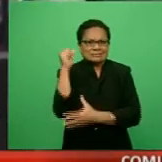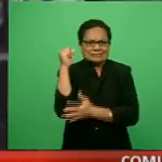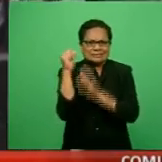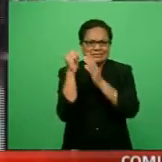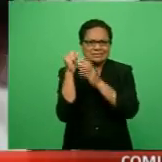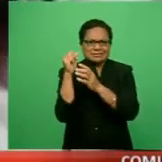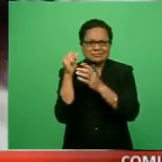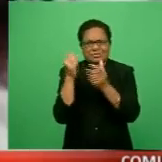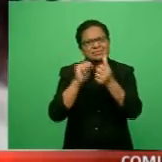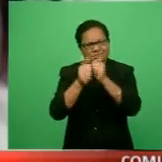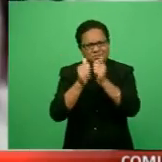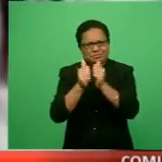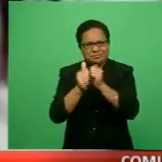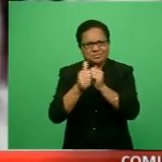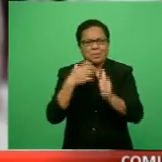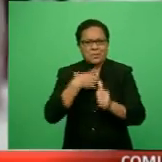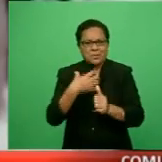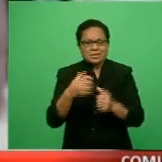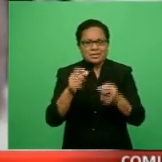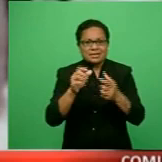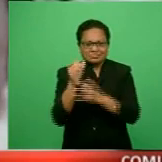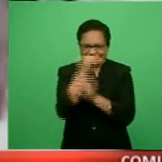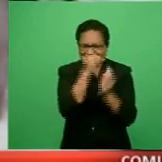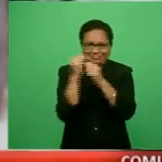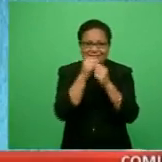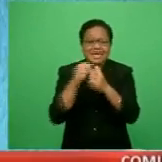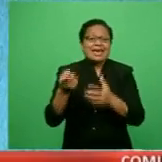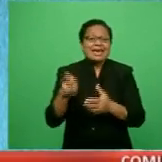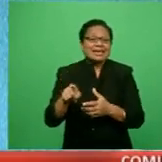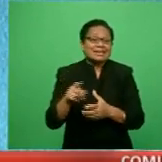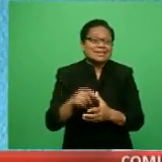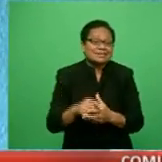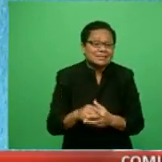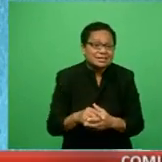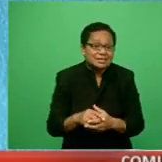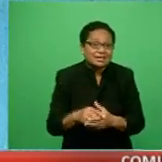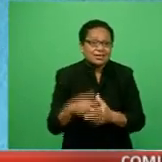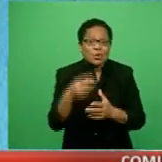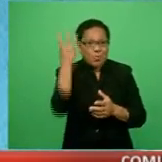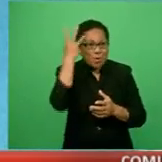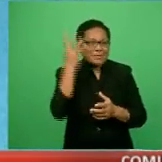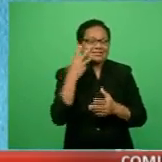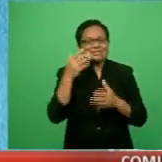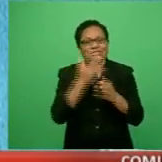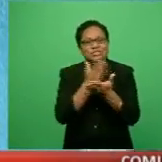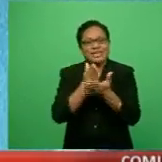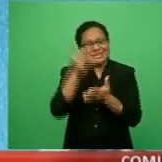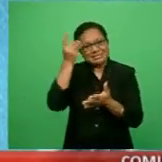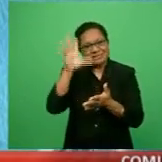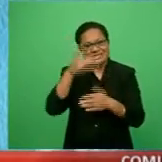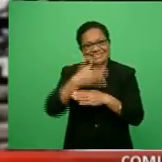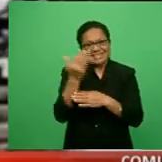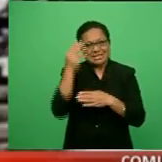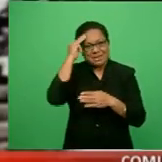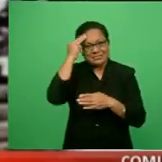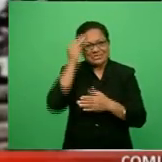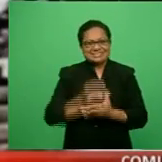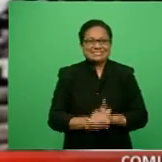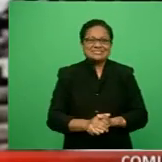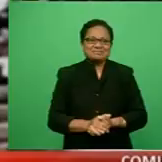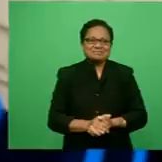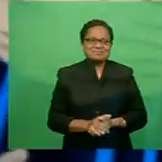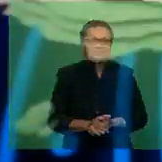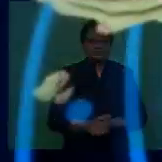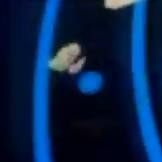gains momentum. And former housekeeping attendant shares Independence Day memories. Stay with us.